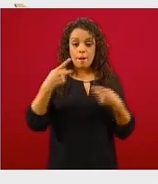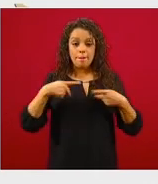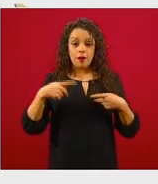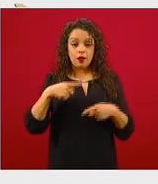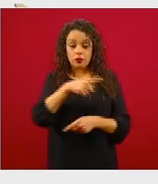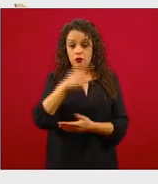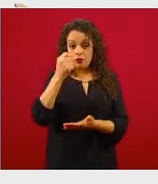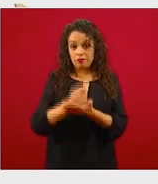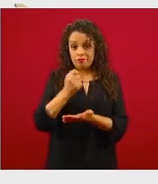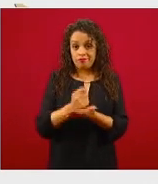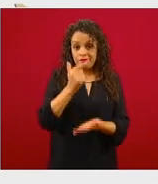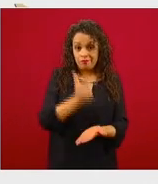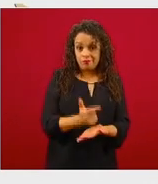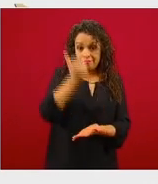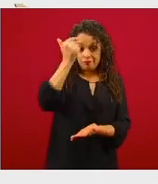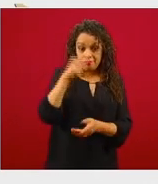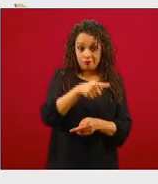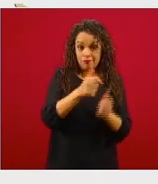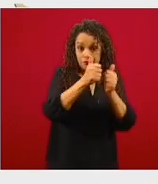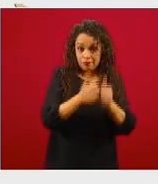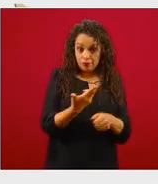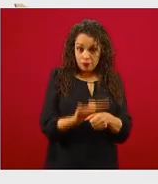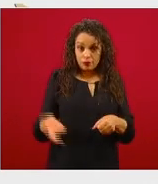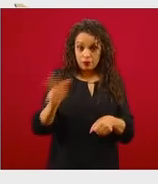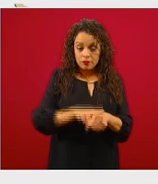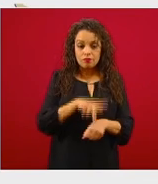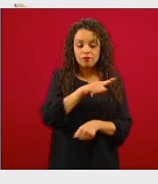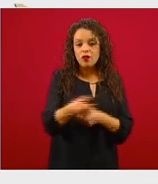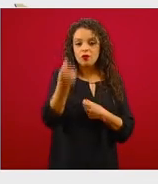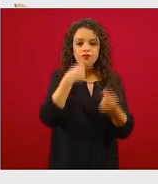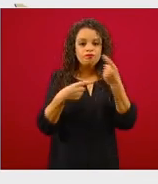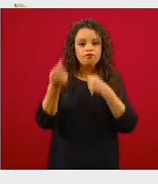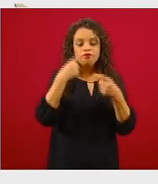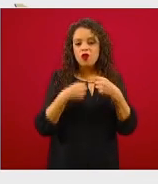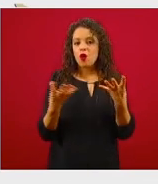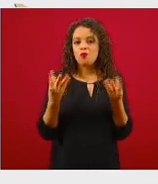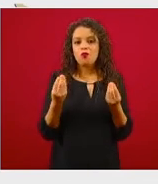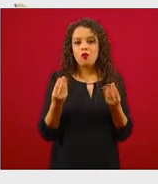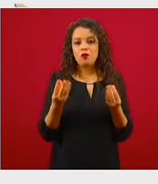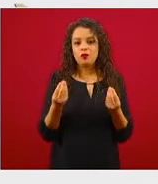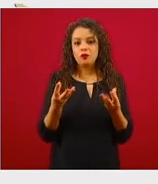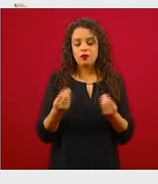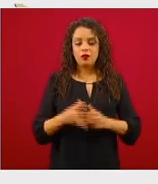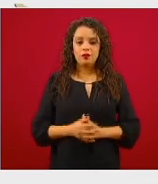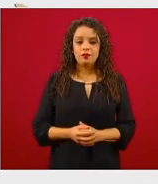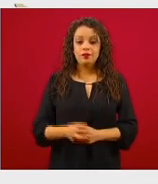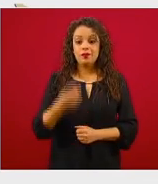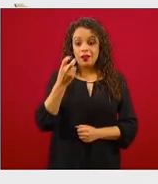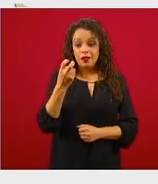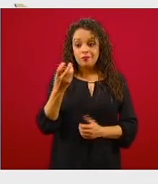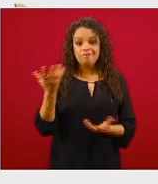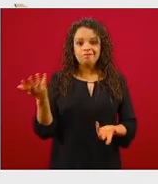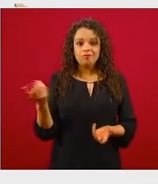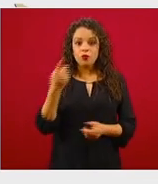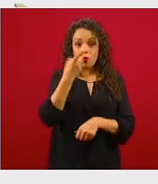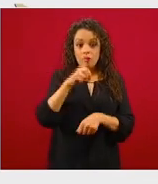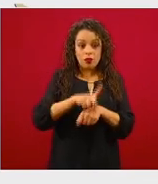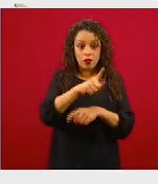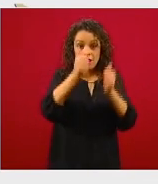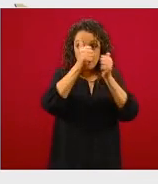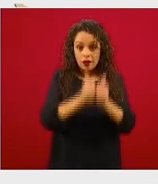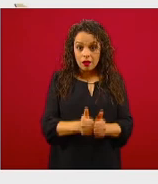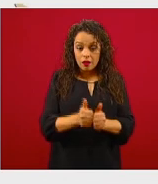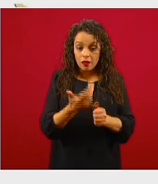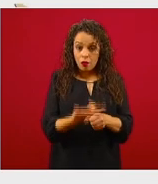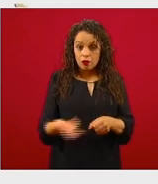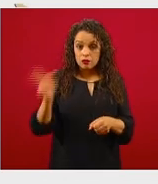and medication. And this is also of high volume because patients that are being treated in